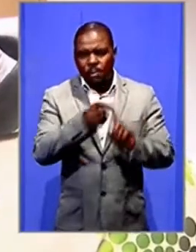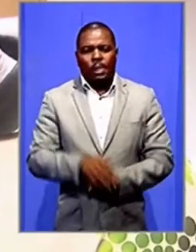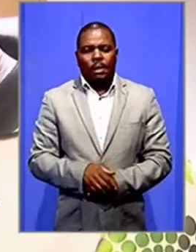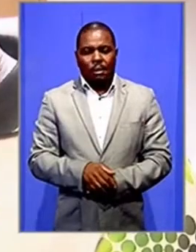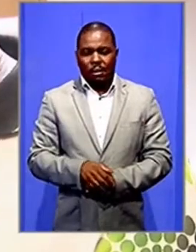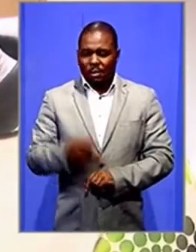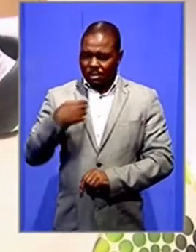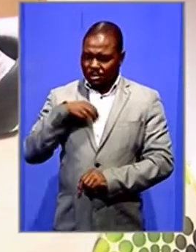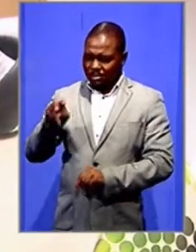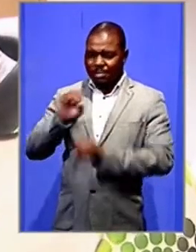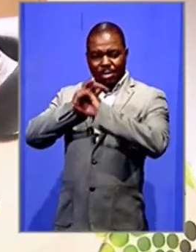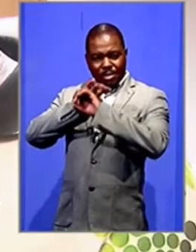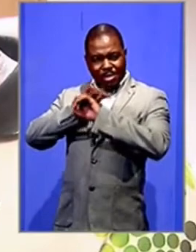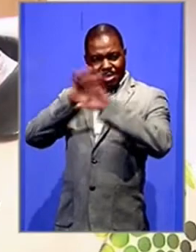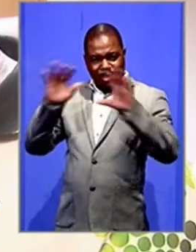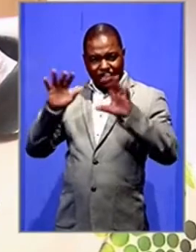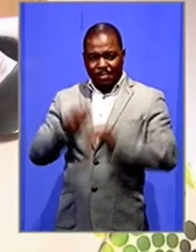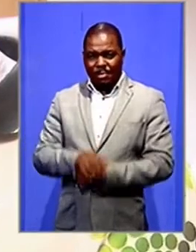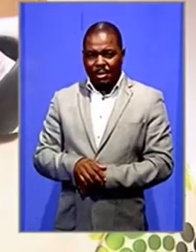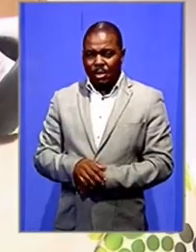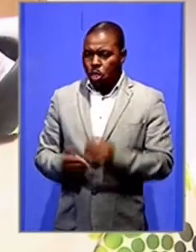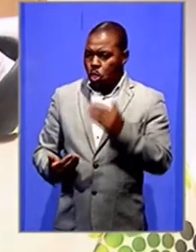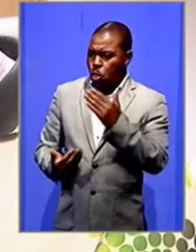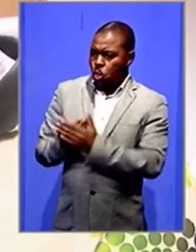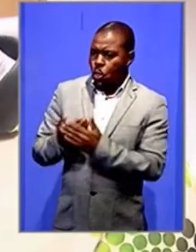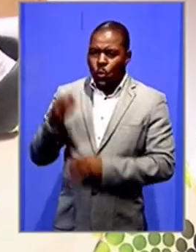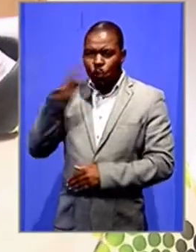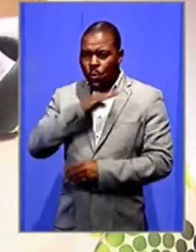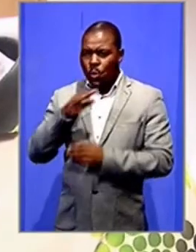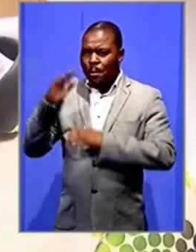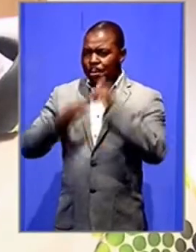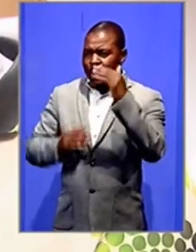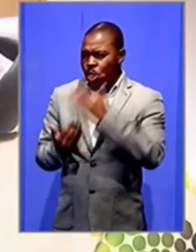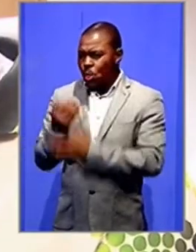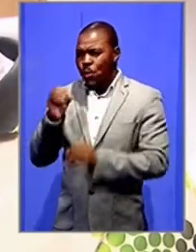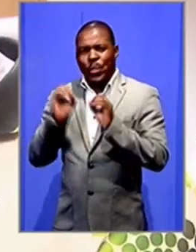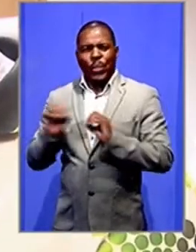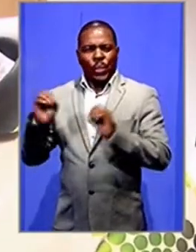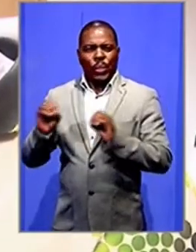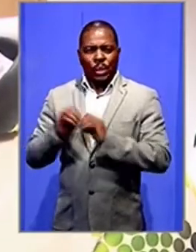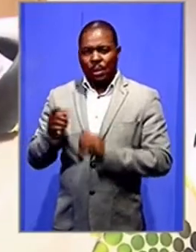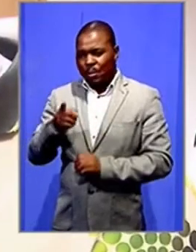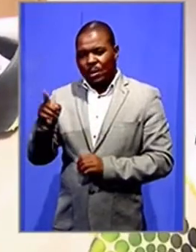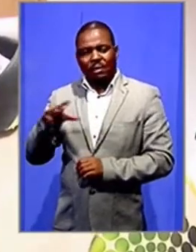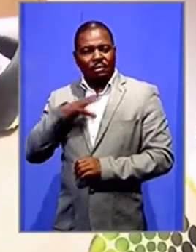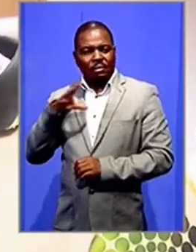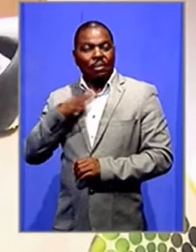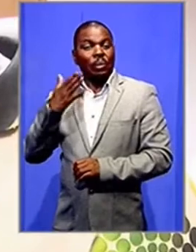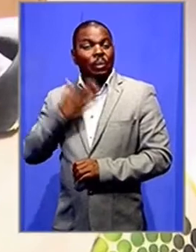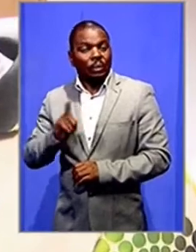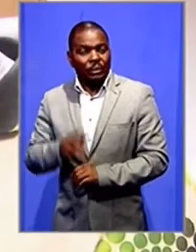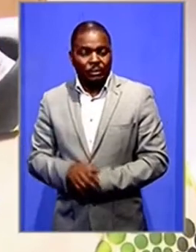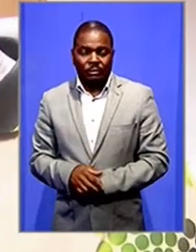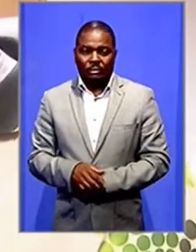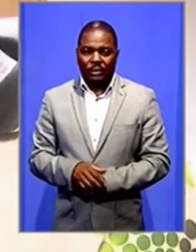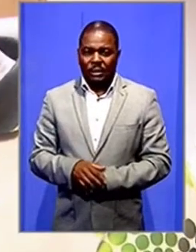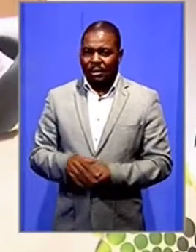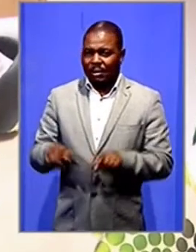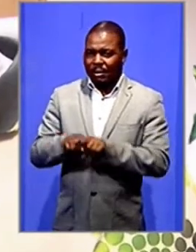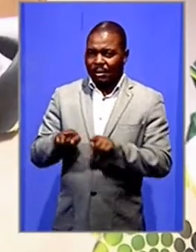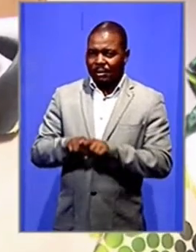gore there's no renewal, there's no rebuilding. It's just to make babatla go lwantsha to be nkare